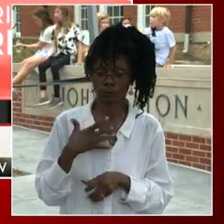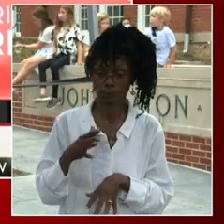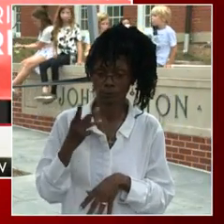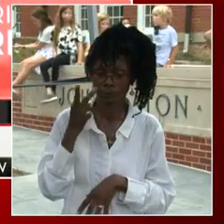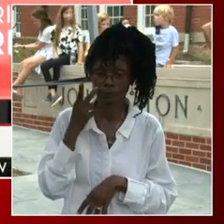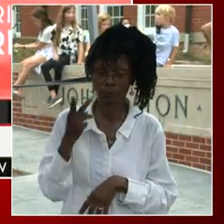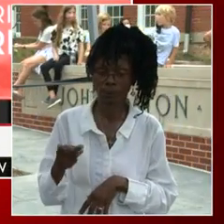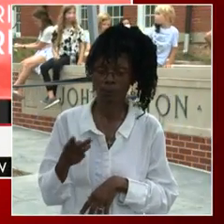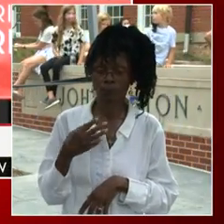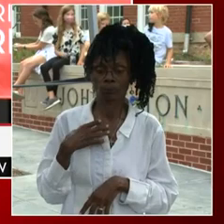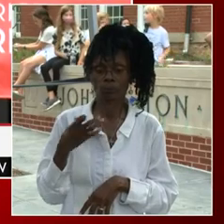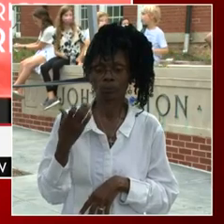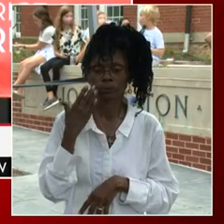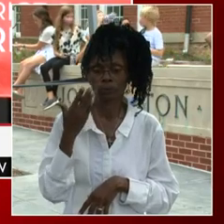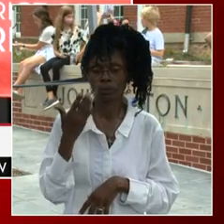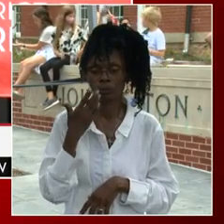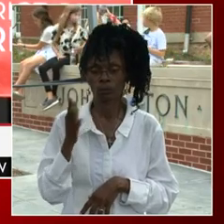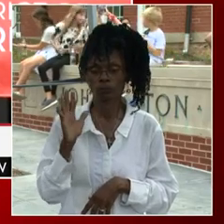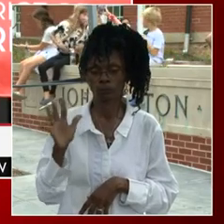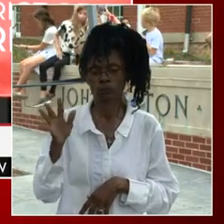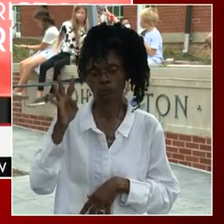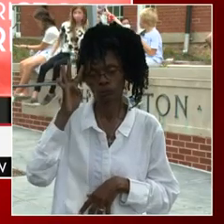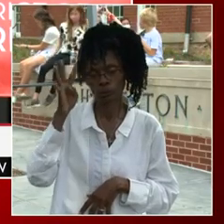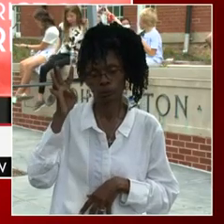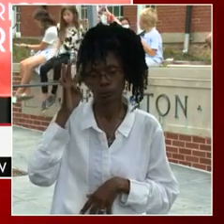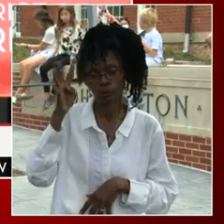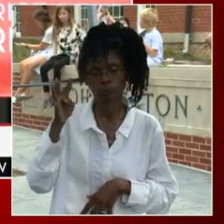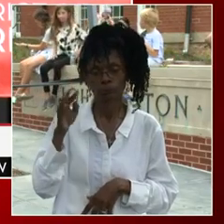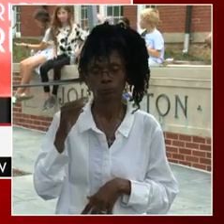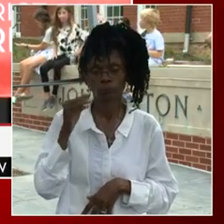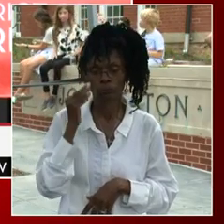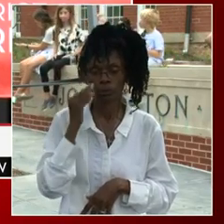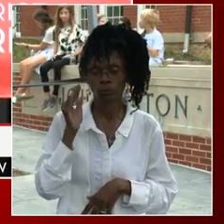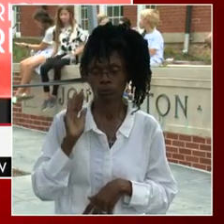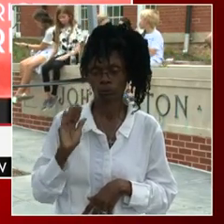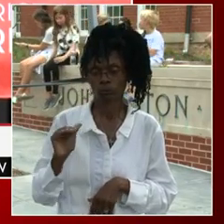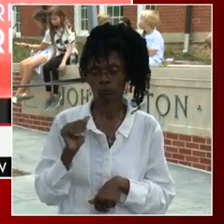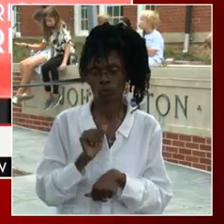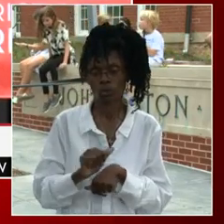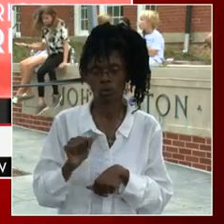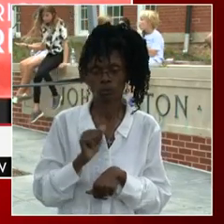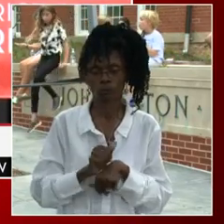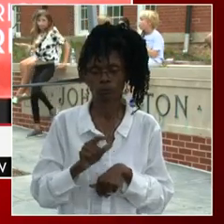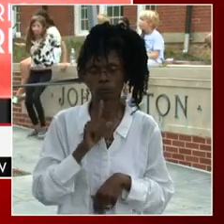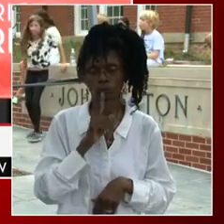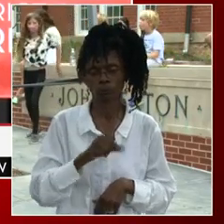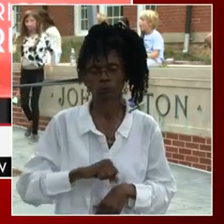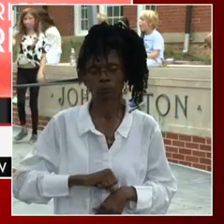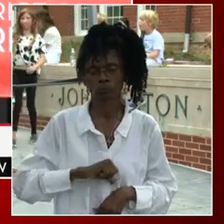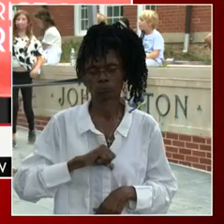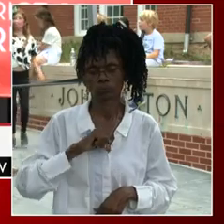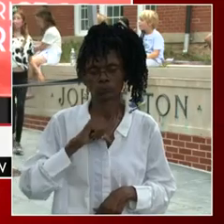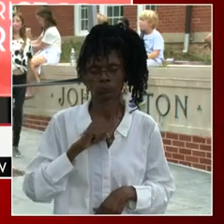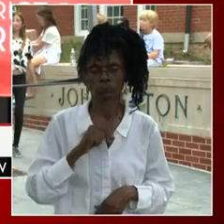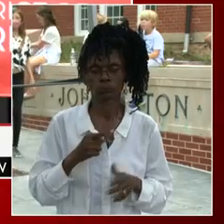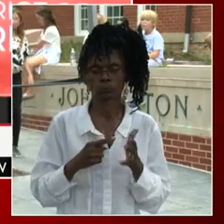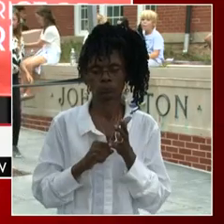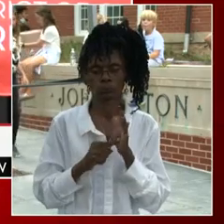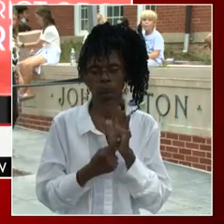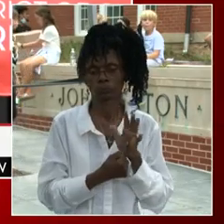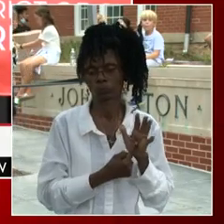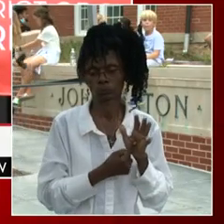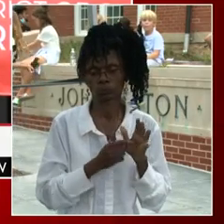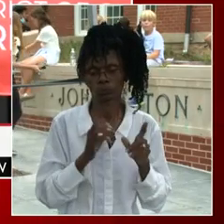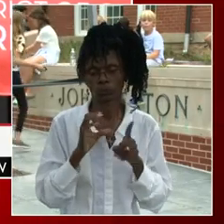creativity. We know that your work was designed to exemplify and respect the diverse Eaton Elementary School culture. Eaton